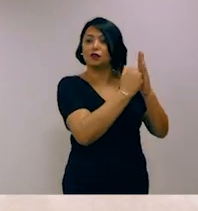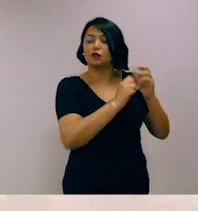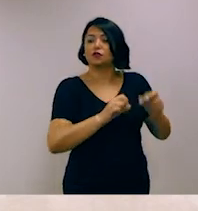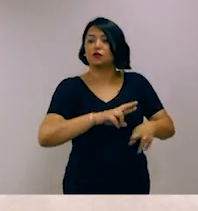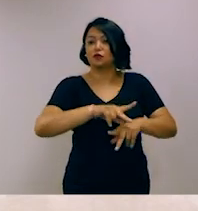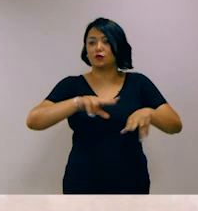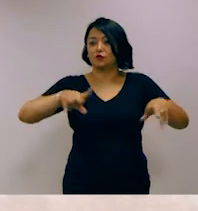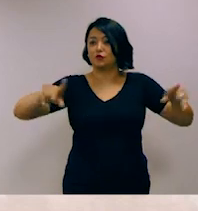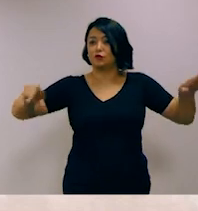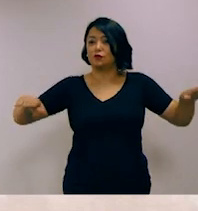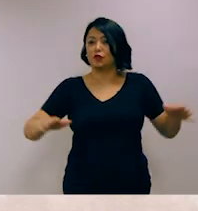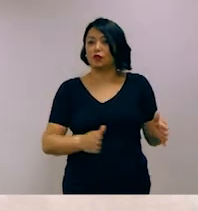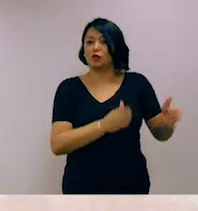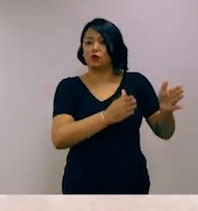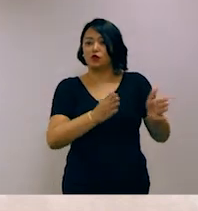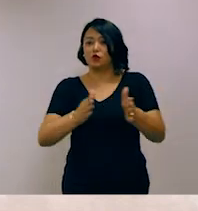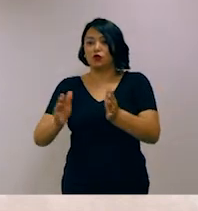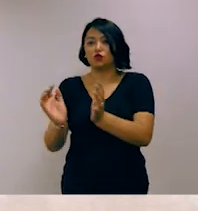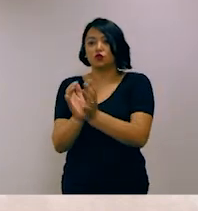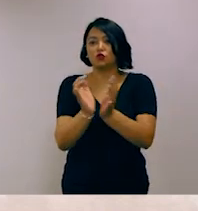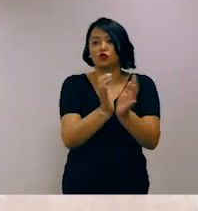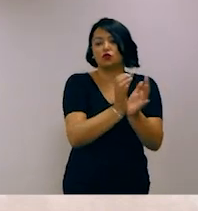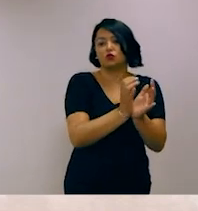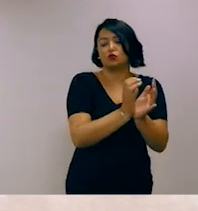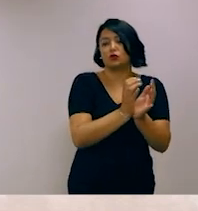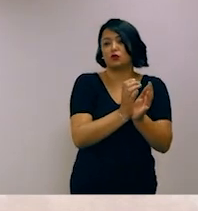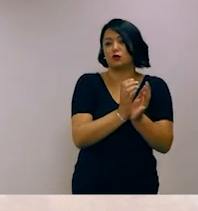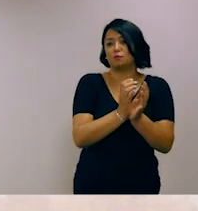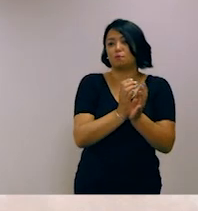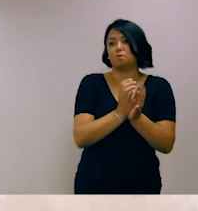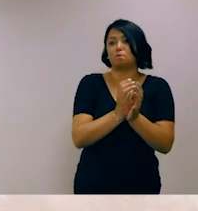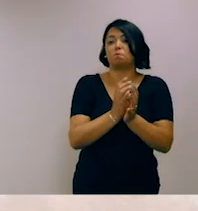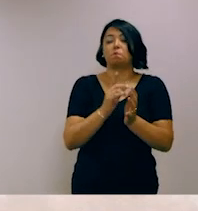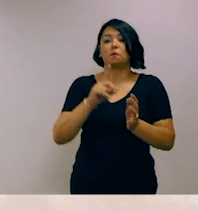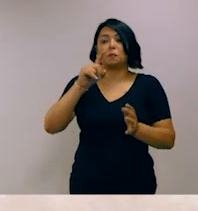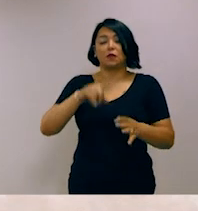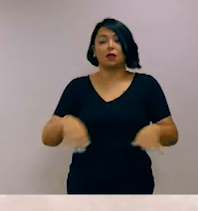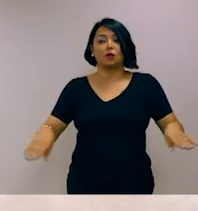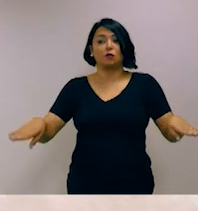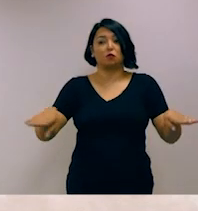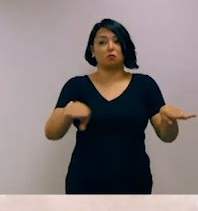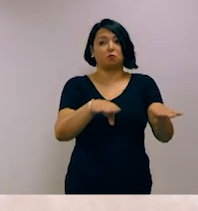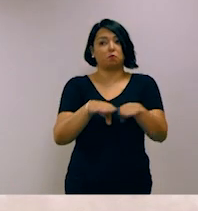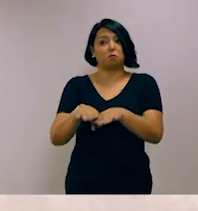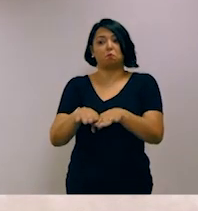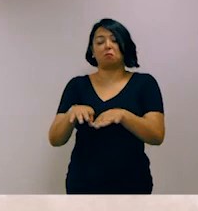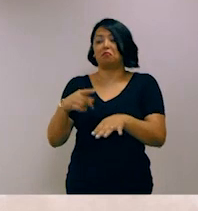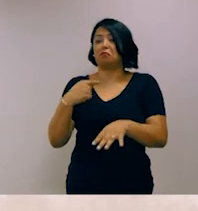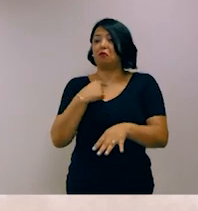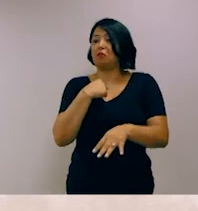classification, these metrics are equivalent. I didn't know that, but I learned it.